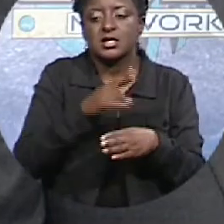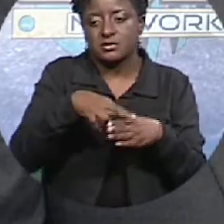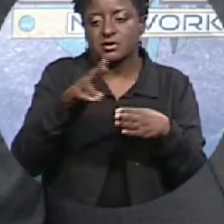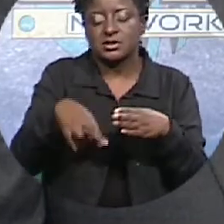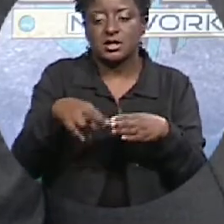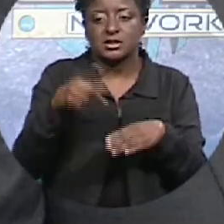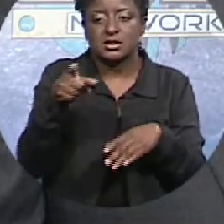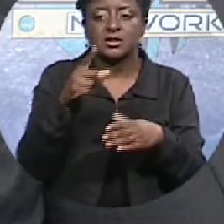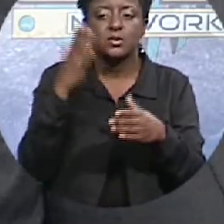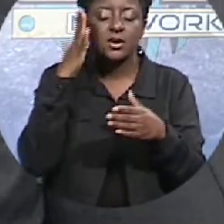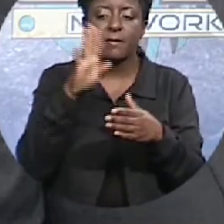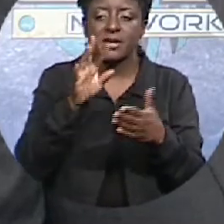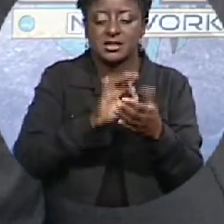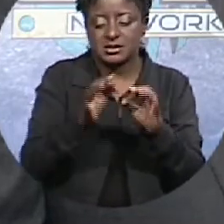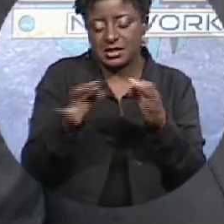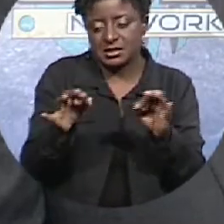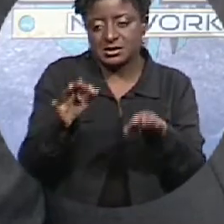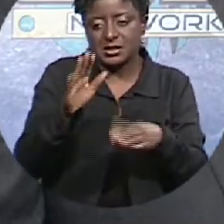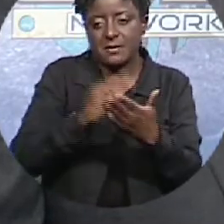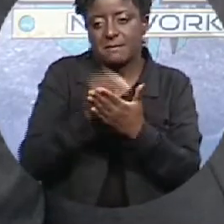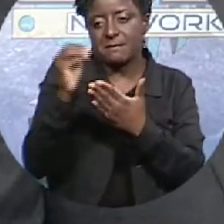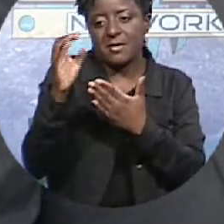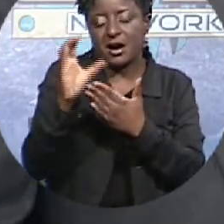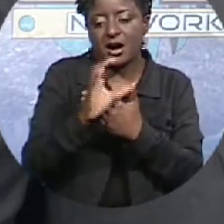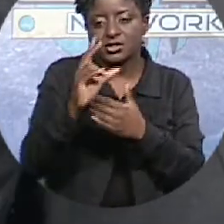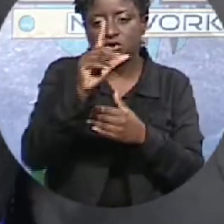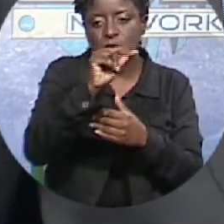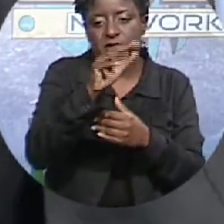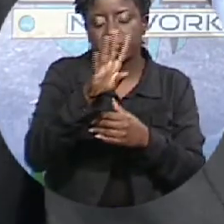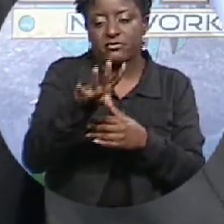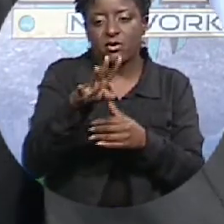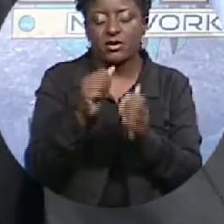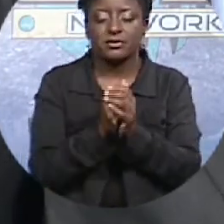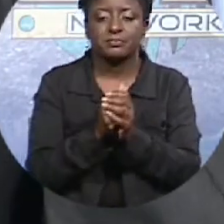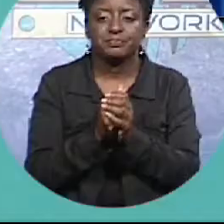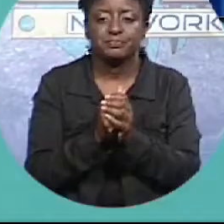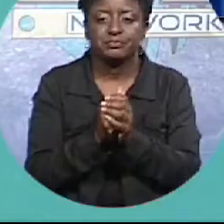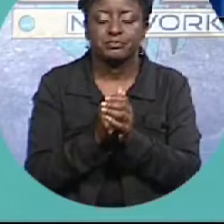on March 24th. Attorney Jaram Mangra defended him.